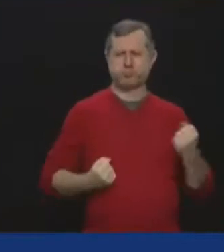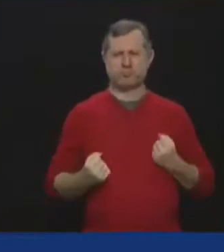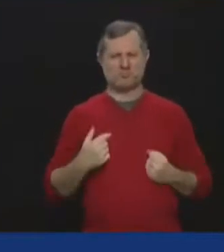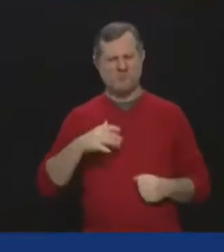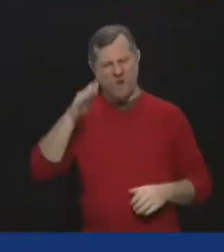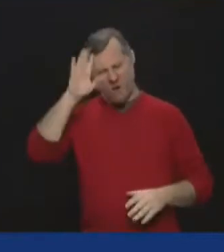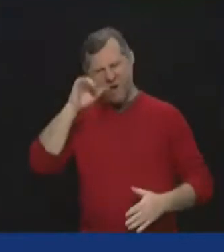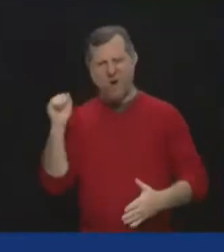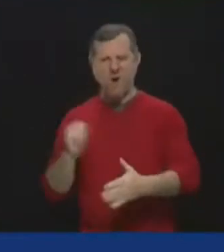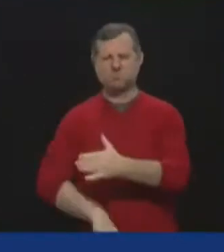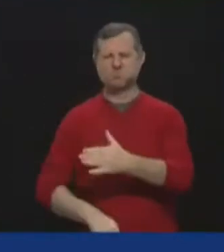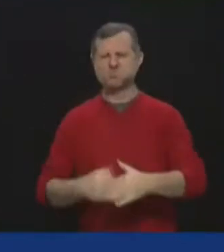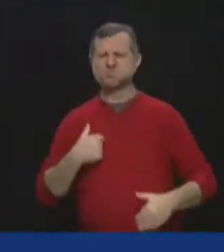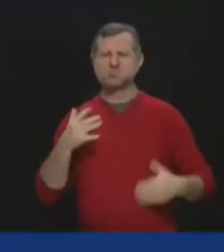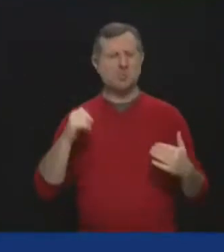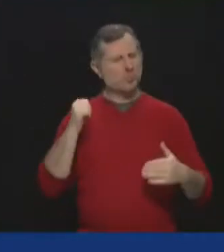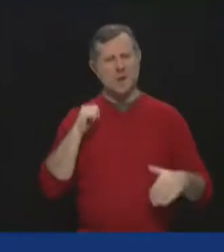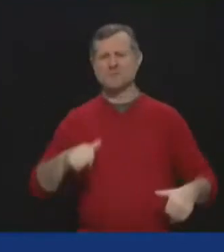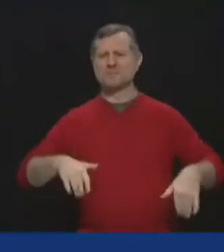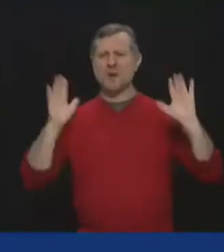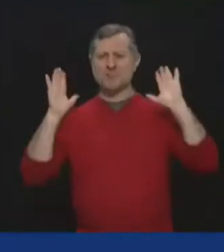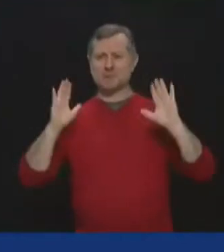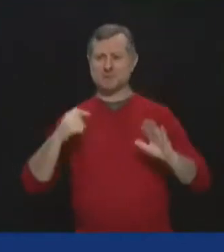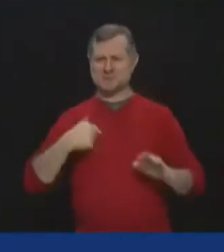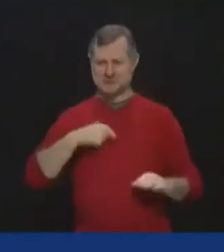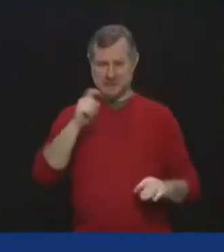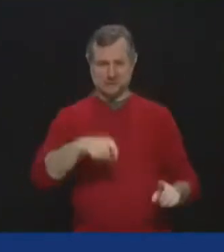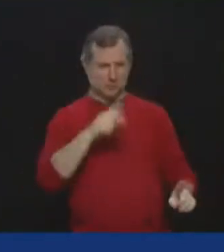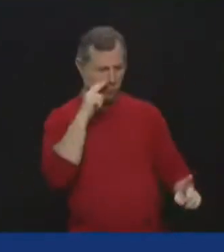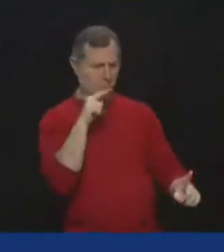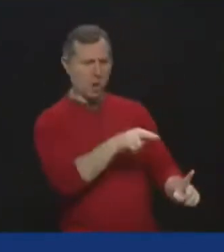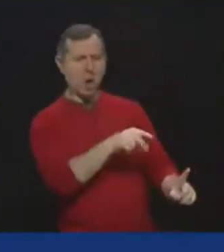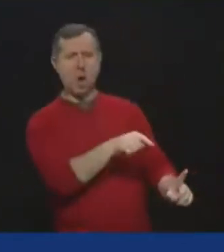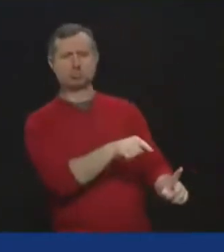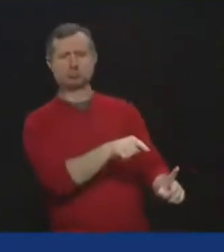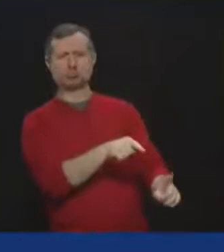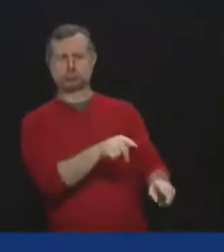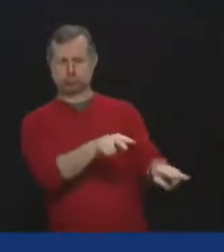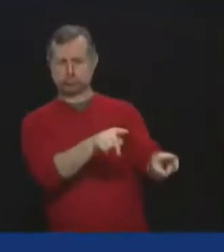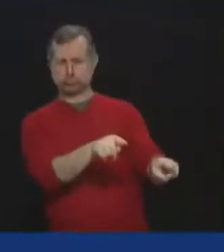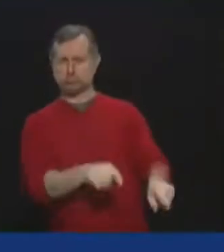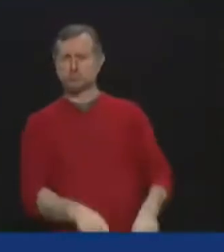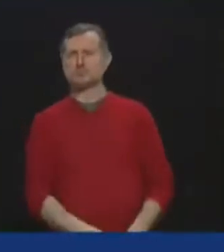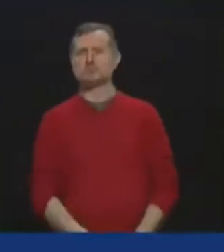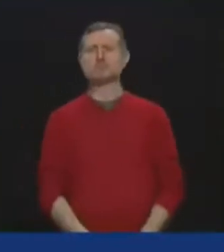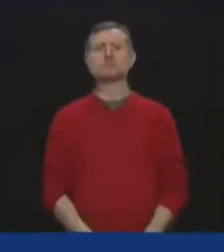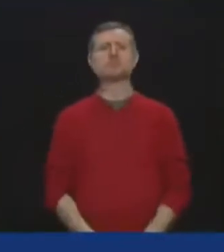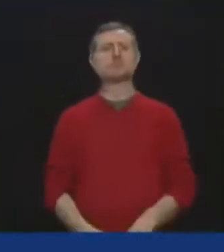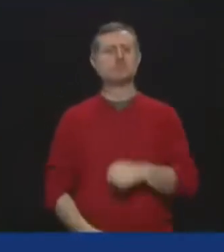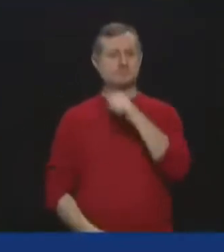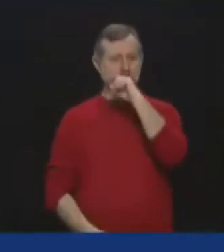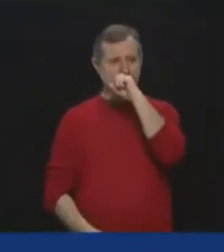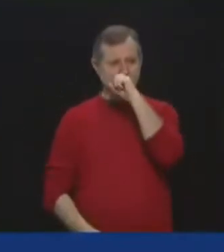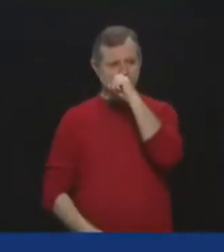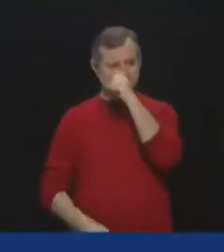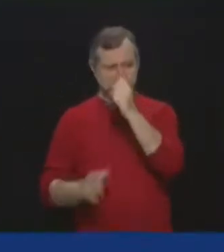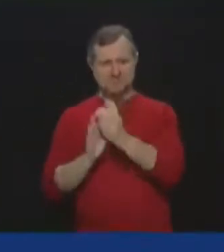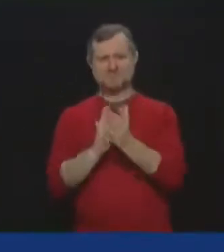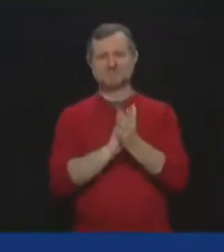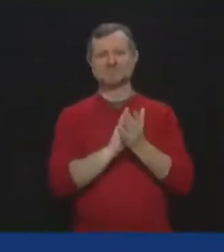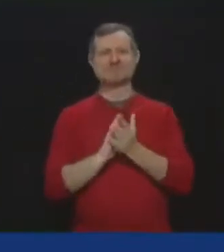not be turned back. Texas, we got you. Thank you. Well said. Well said. Thanks, Pascal.